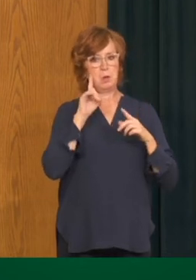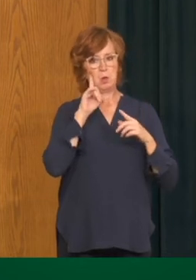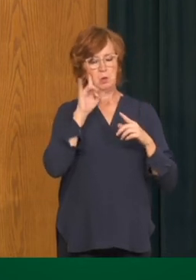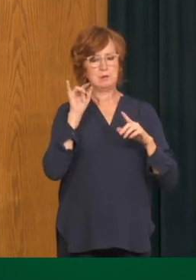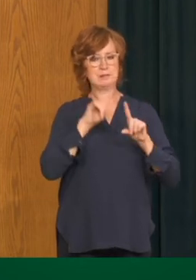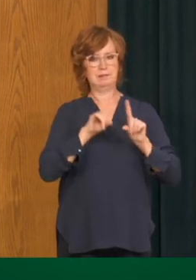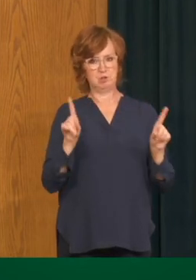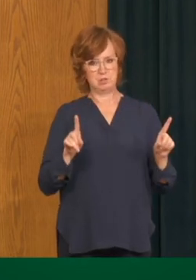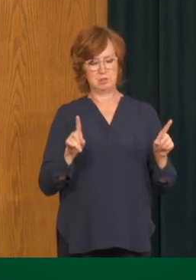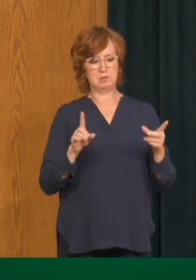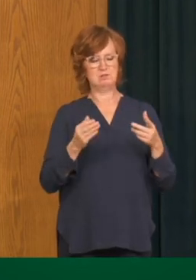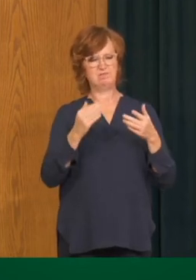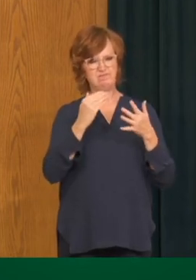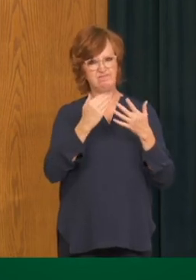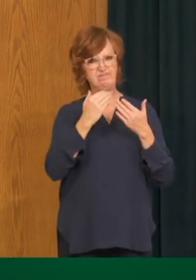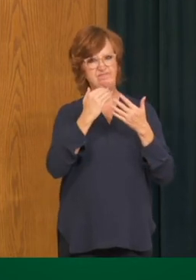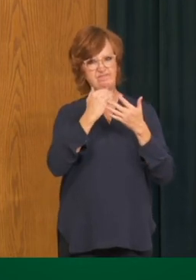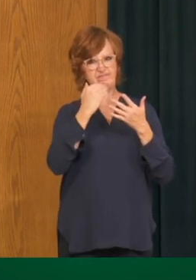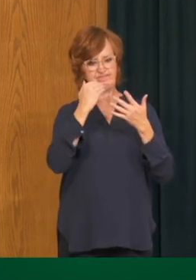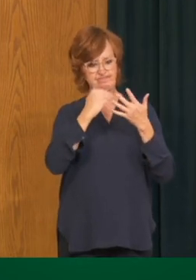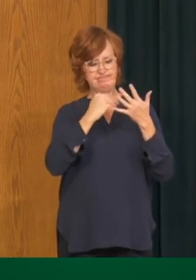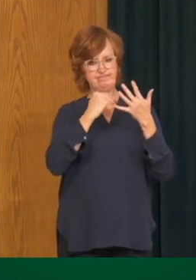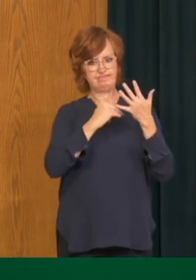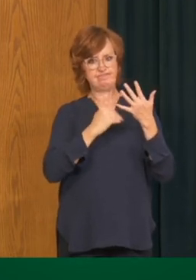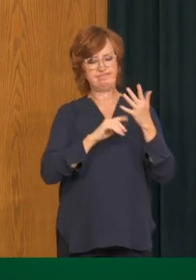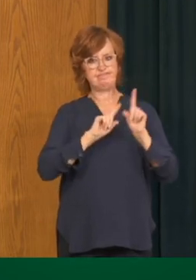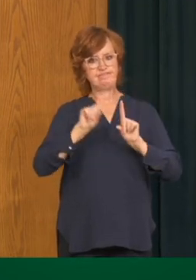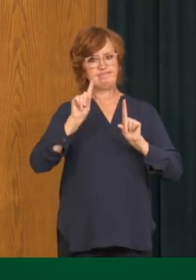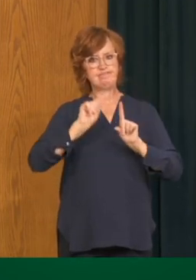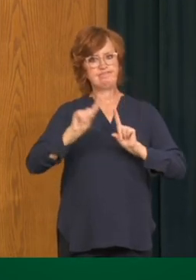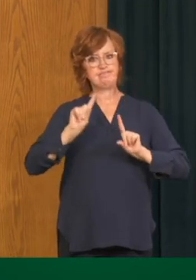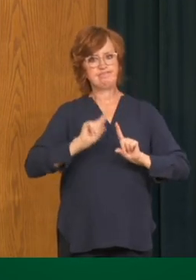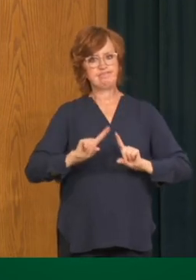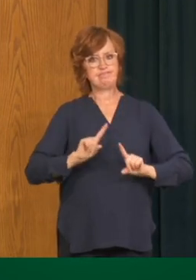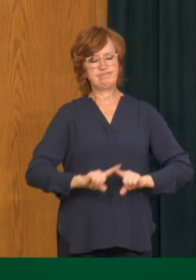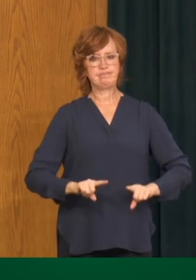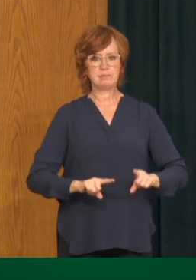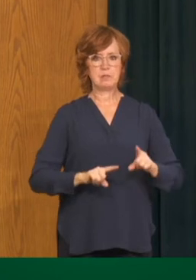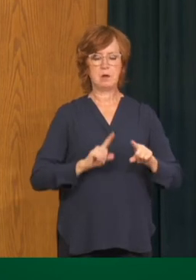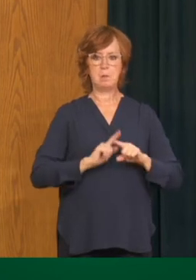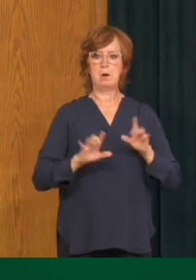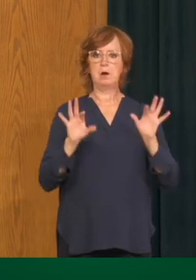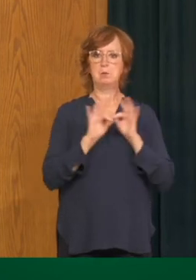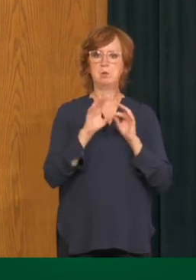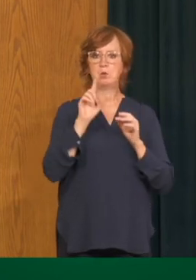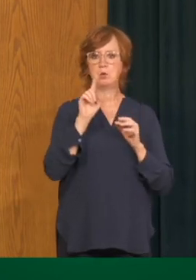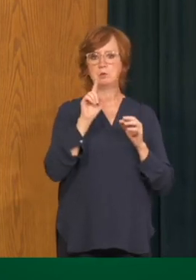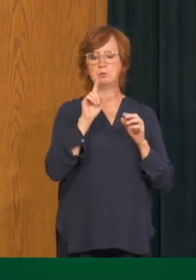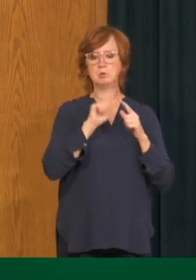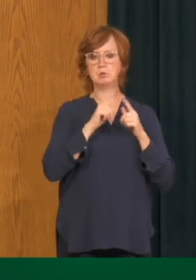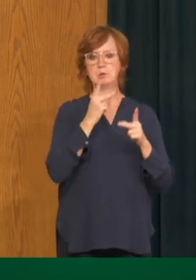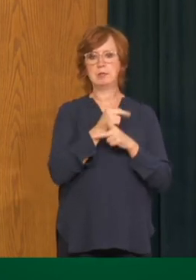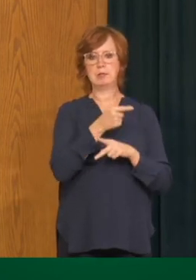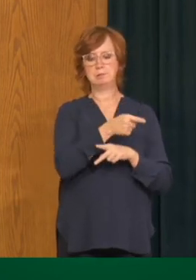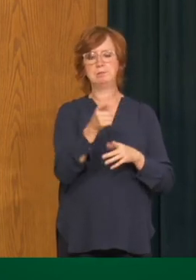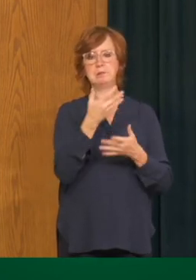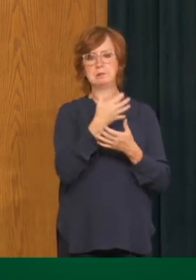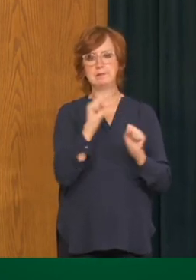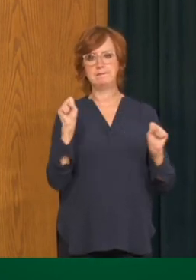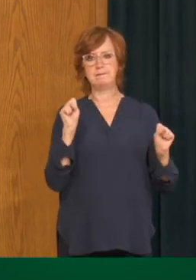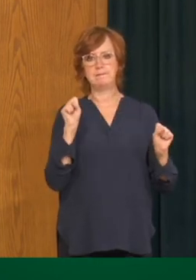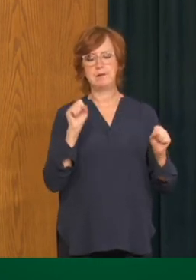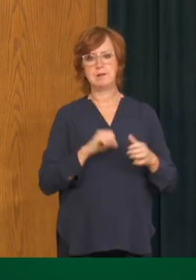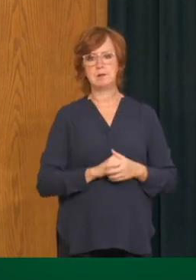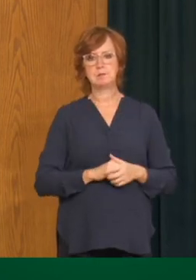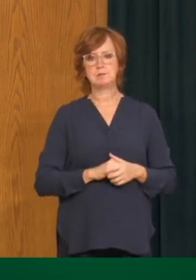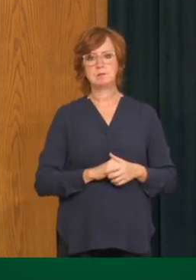all of that will provide that extra layer of protection. That in the rare instance, if there was a